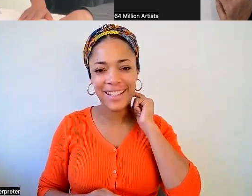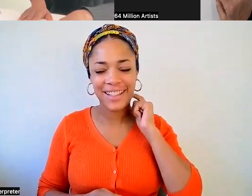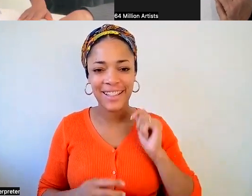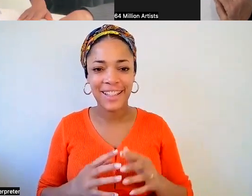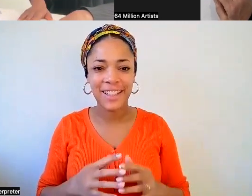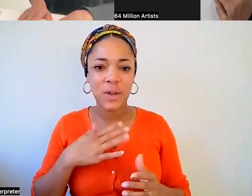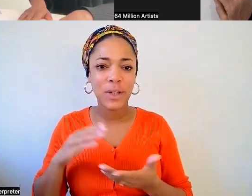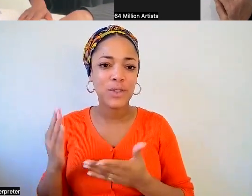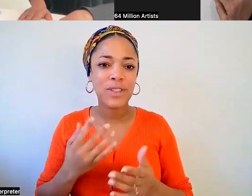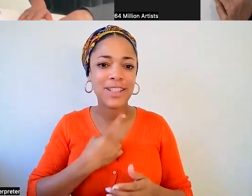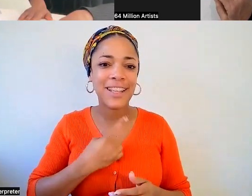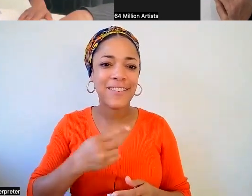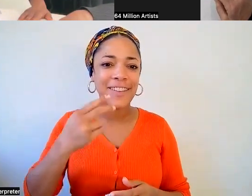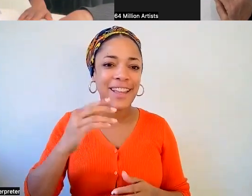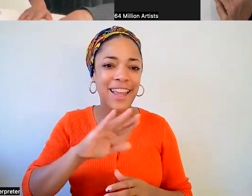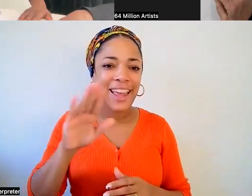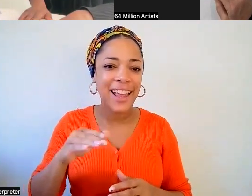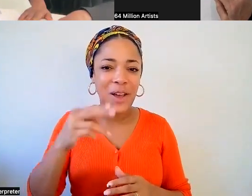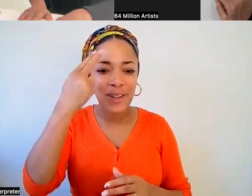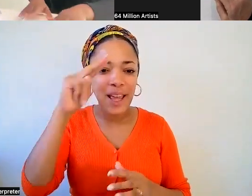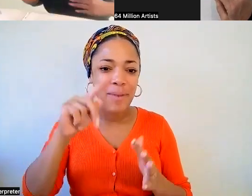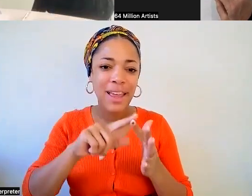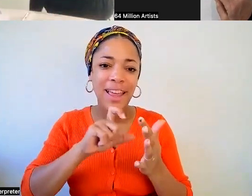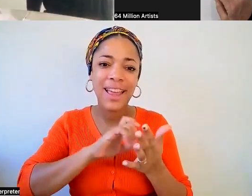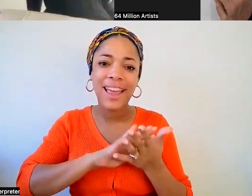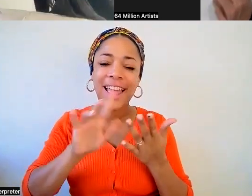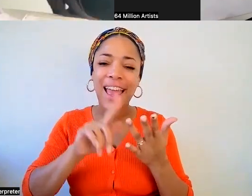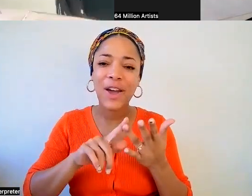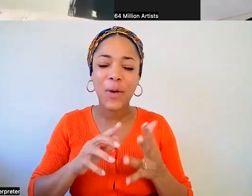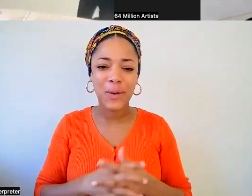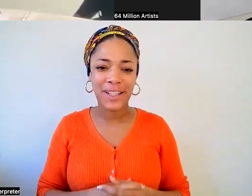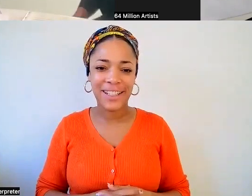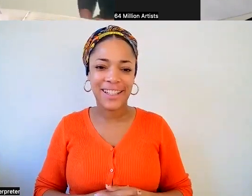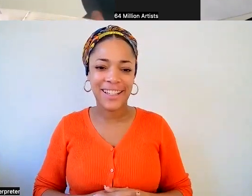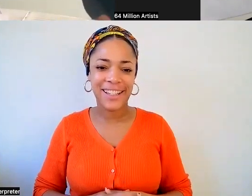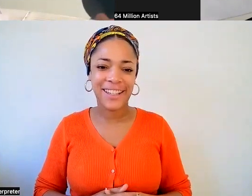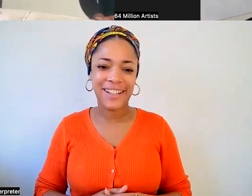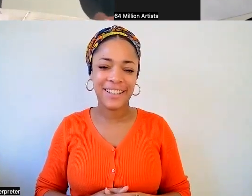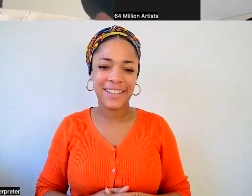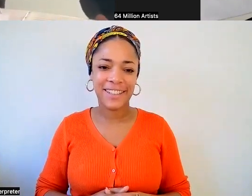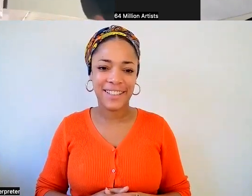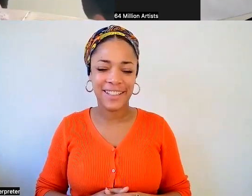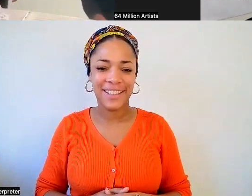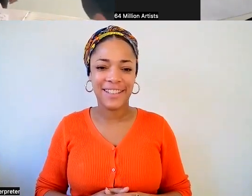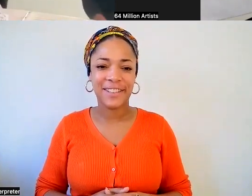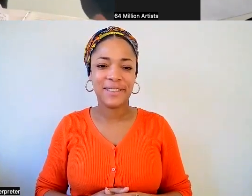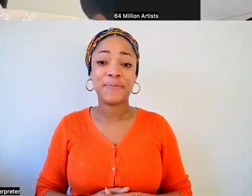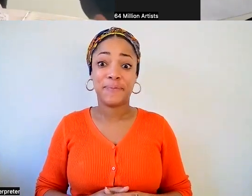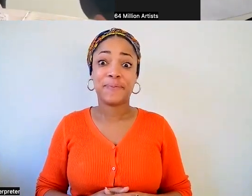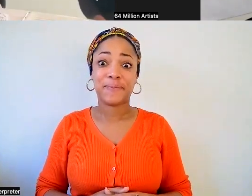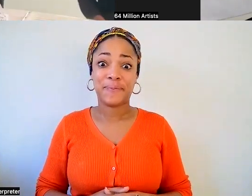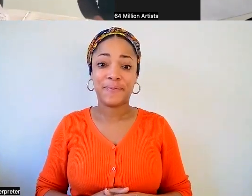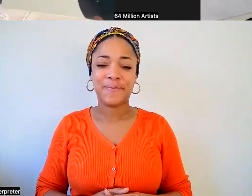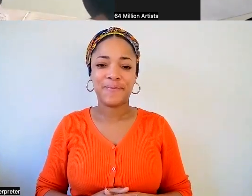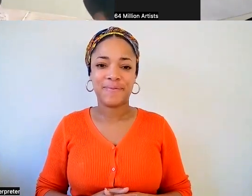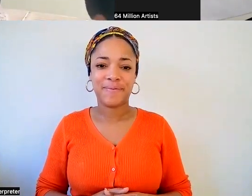introduce yourself? Hi, I'm Echo. Yeah. Lovely to meet you, Echo. Sorry. Okay. Do you want to come in just a little bit near Echo and nice and loud so everybody can